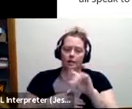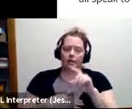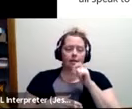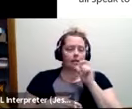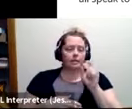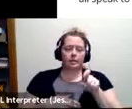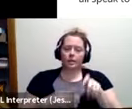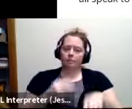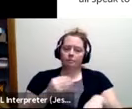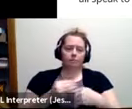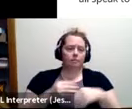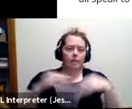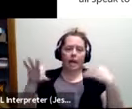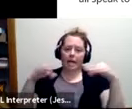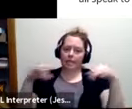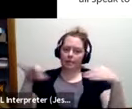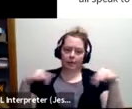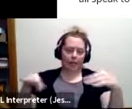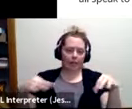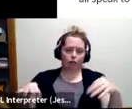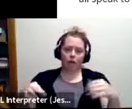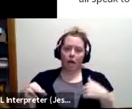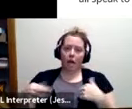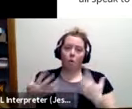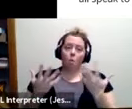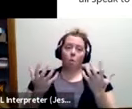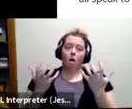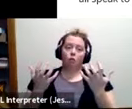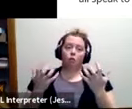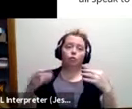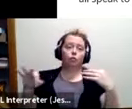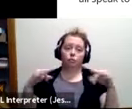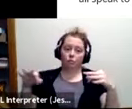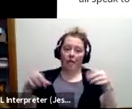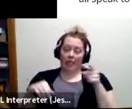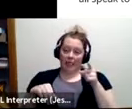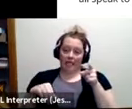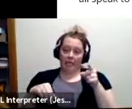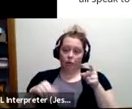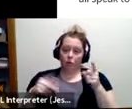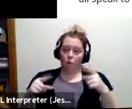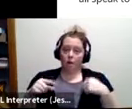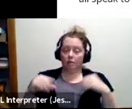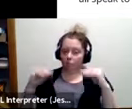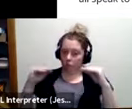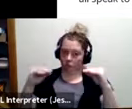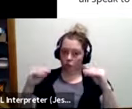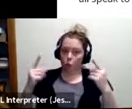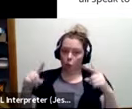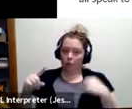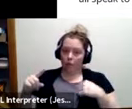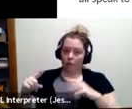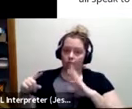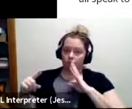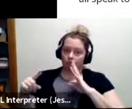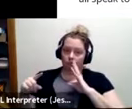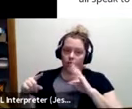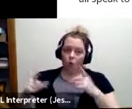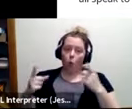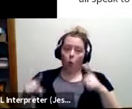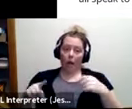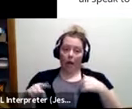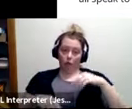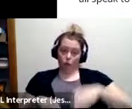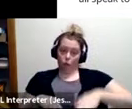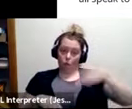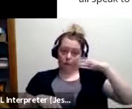I love to give this explanation to those I'm able to teach and talk to. Growing up as a trans person,